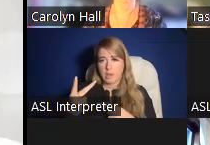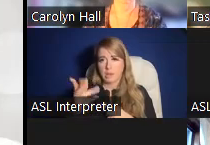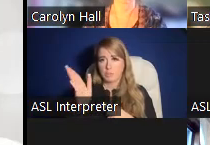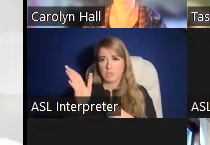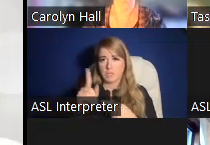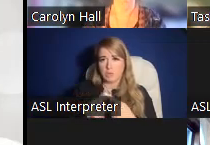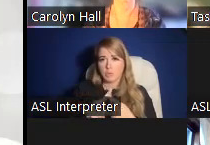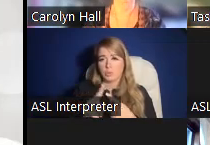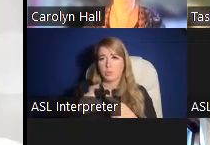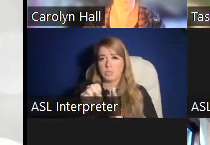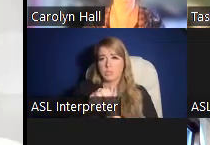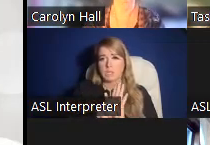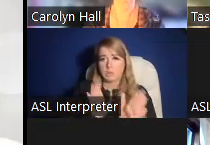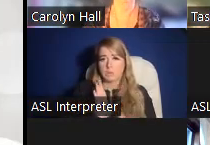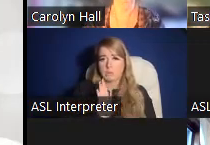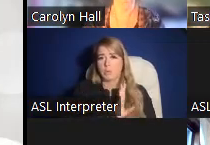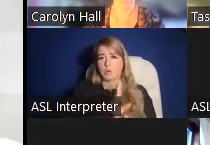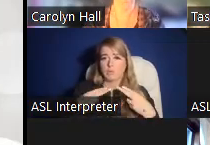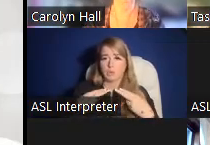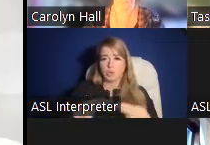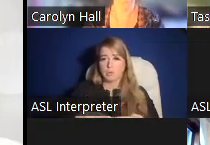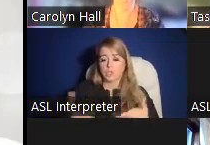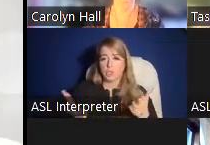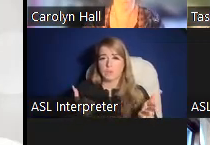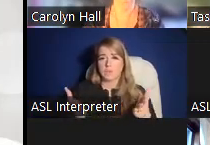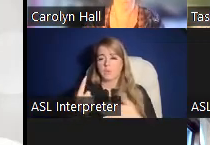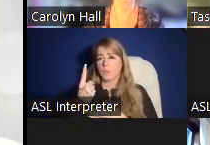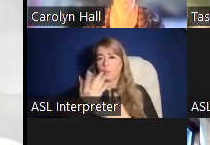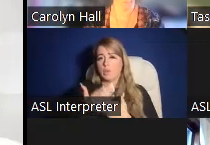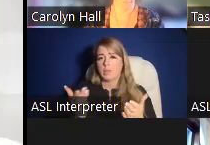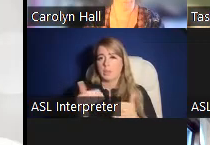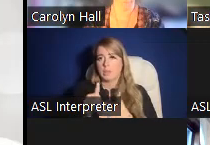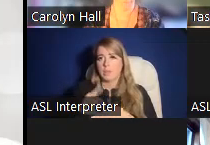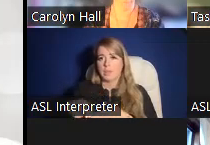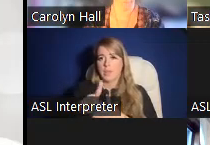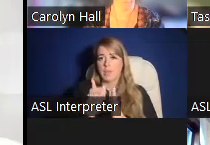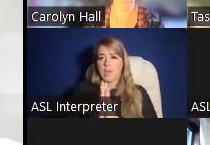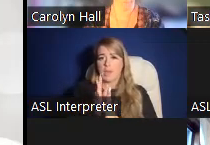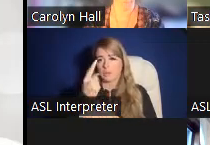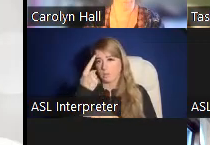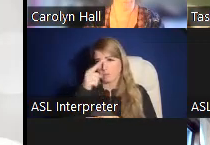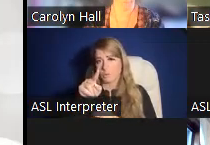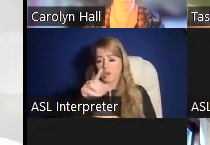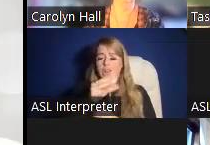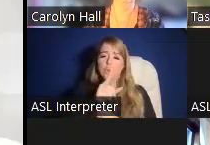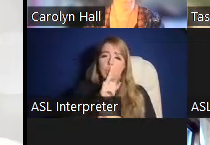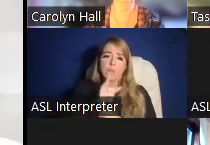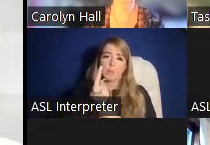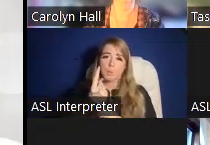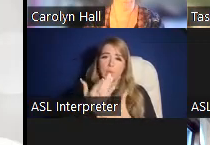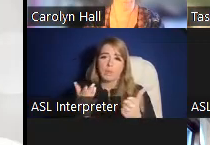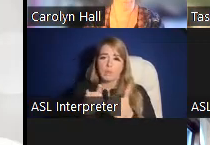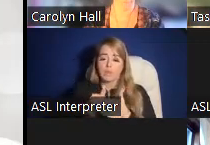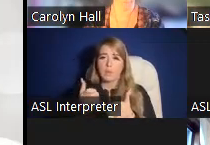the State Board of Human Services, one of the things that they asked for, and really one of the things that